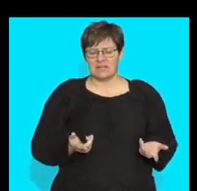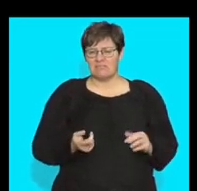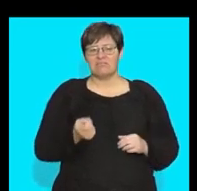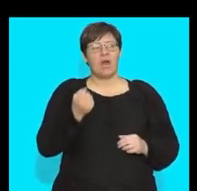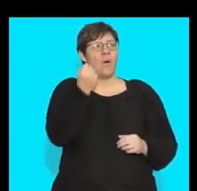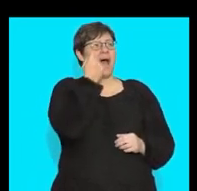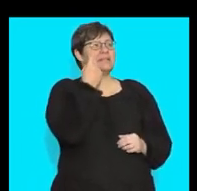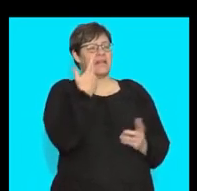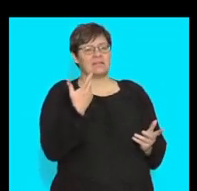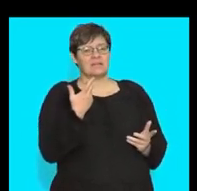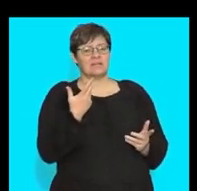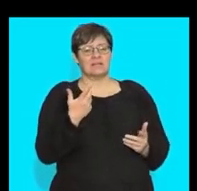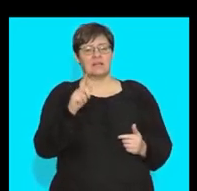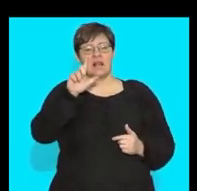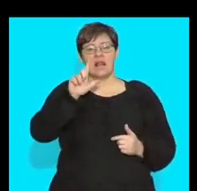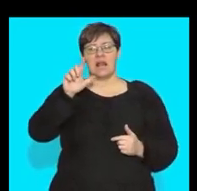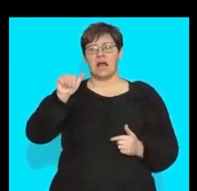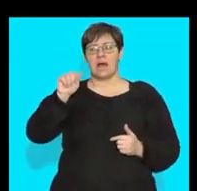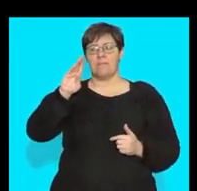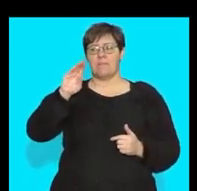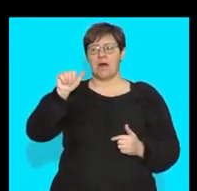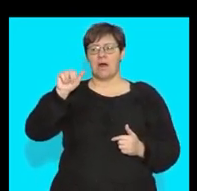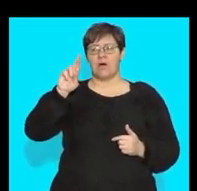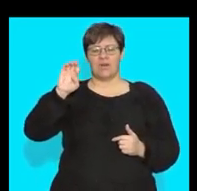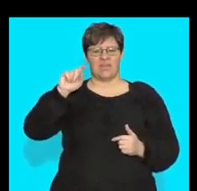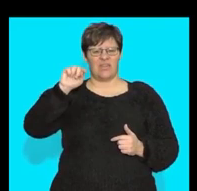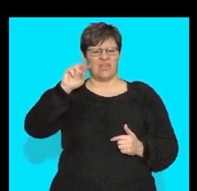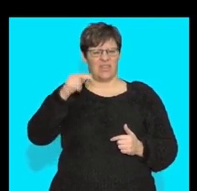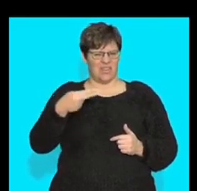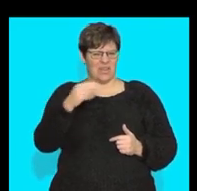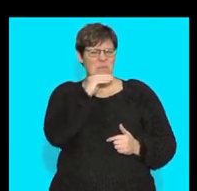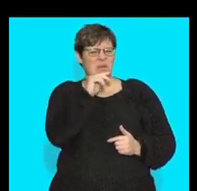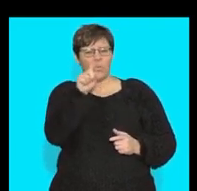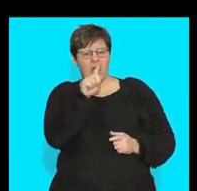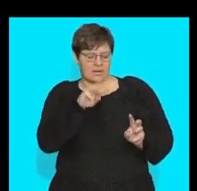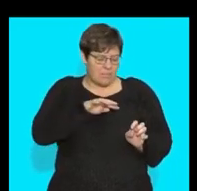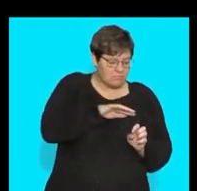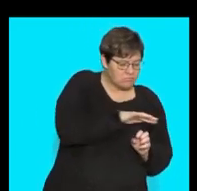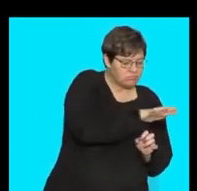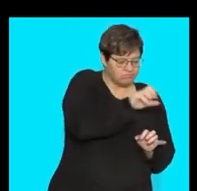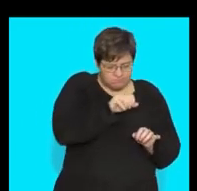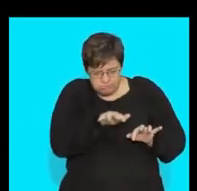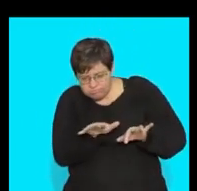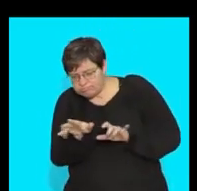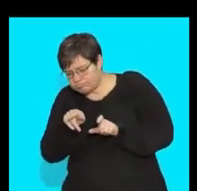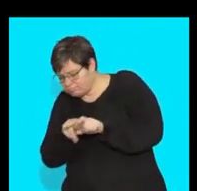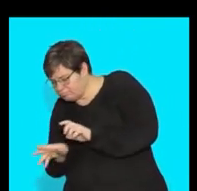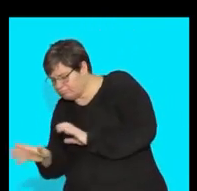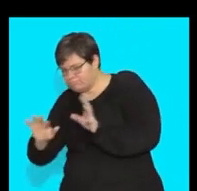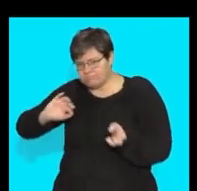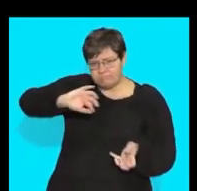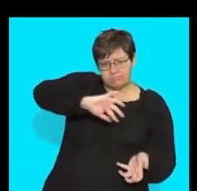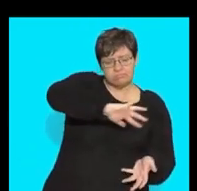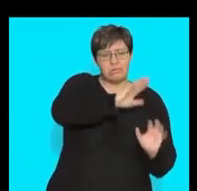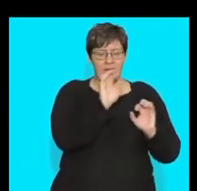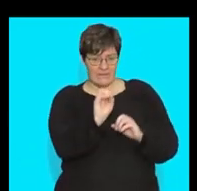you understand the concept of a labyrinth. A labyrinth is pathways that go throughout. Now, what we're looking at, if